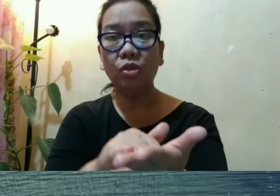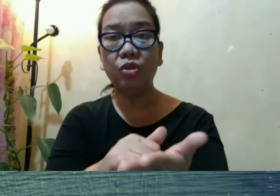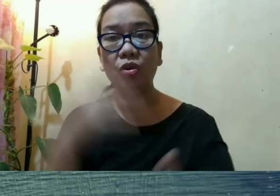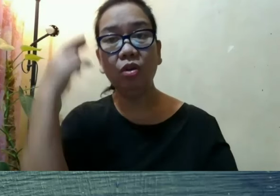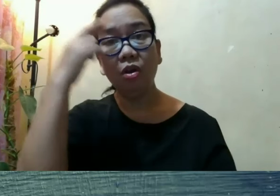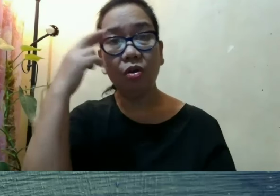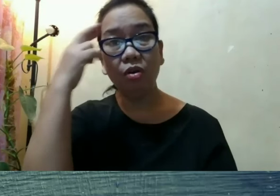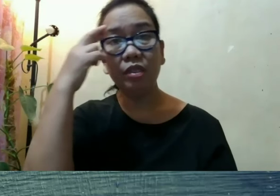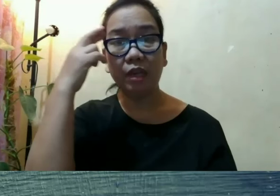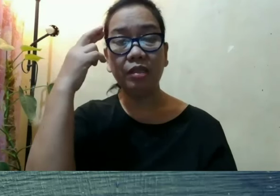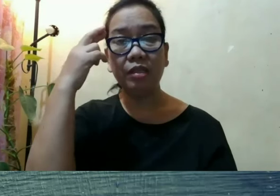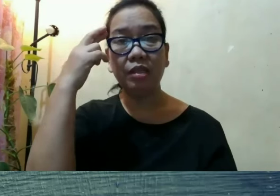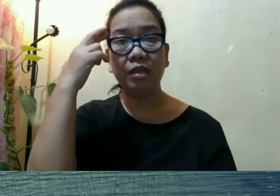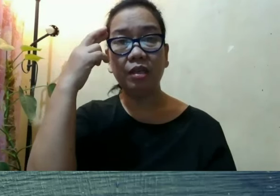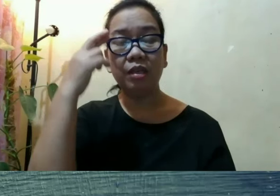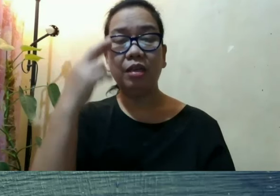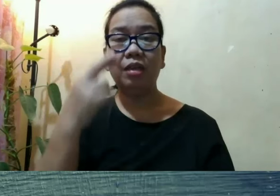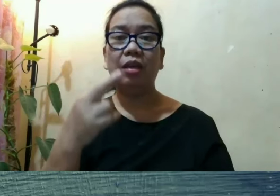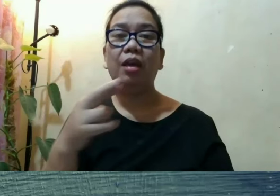That also causes